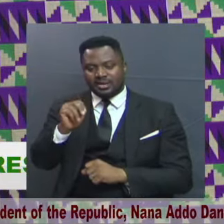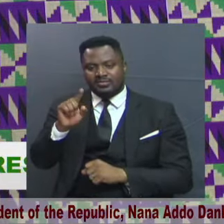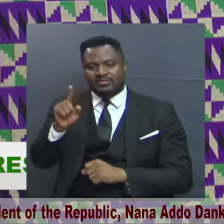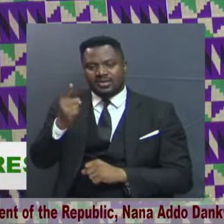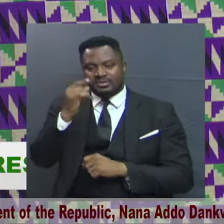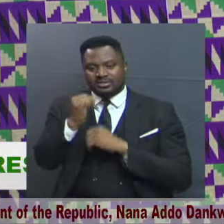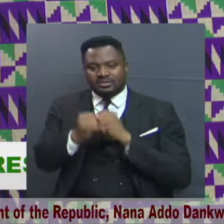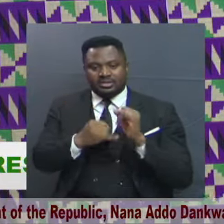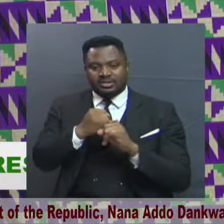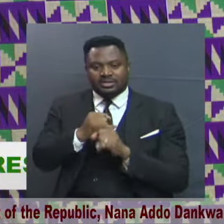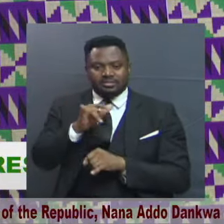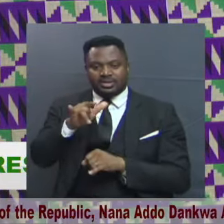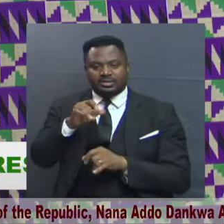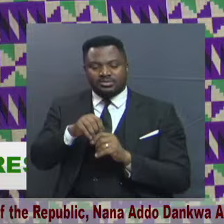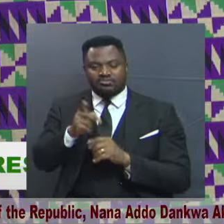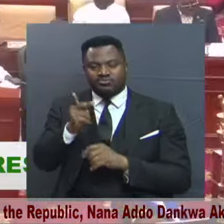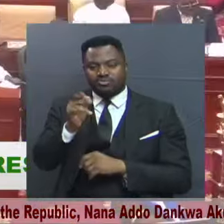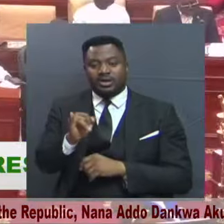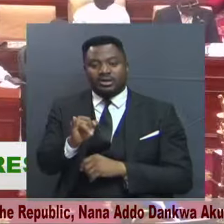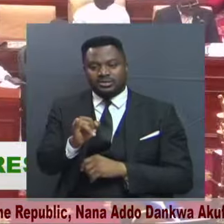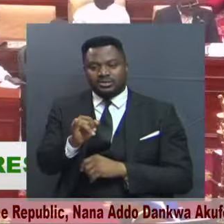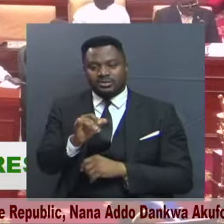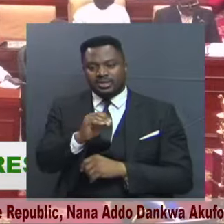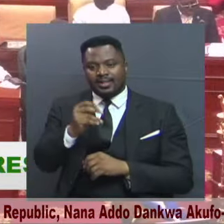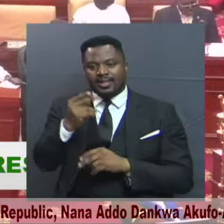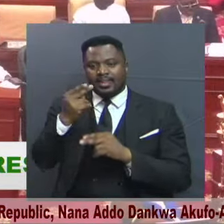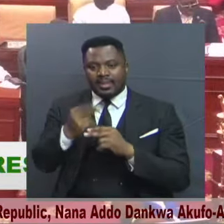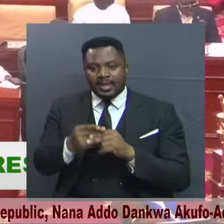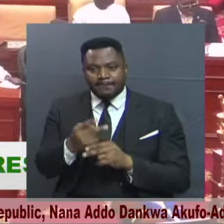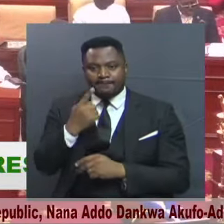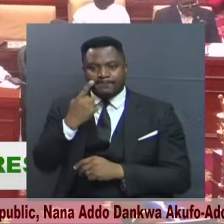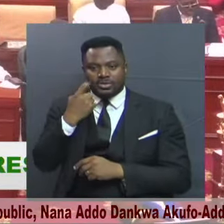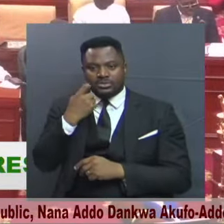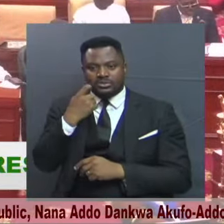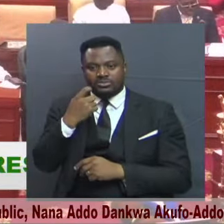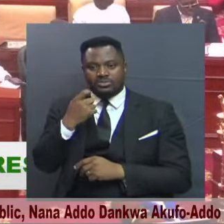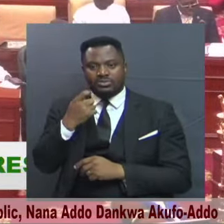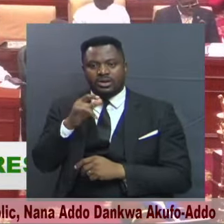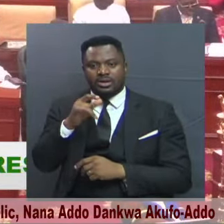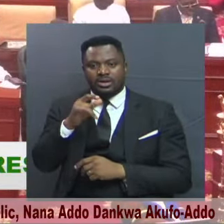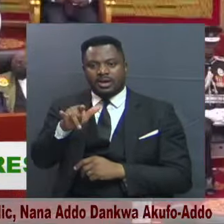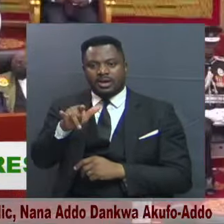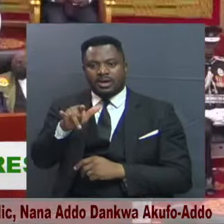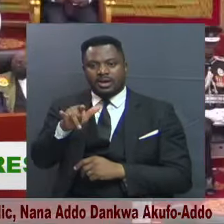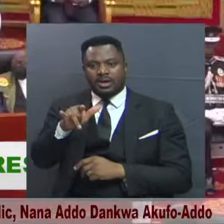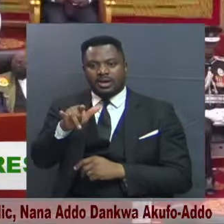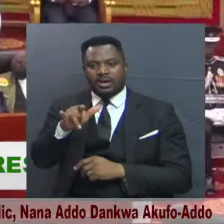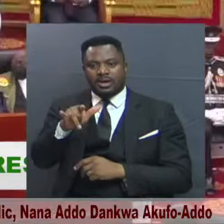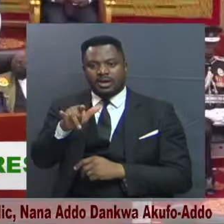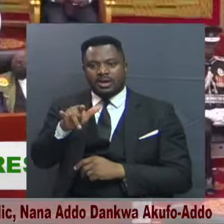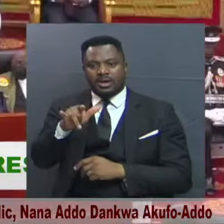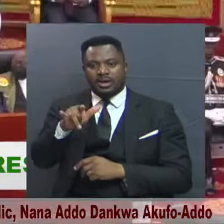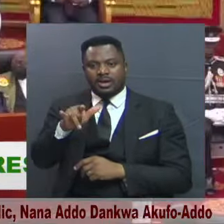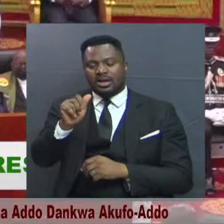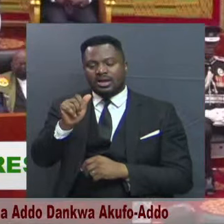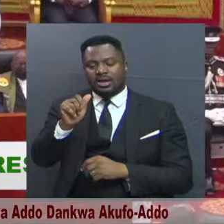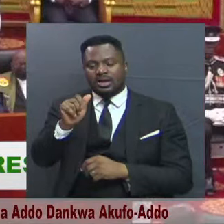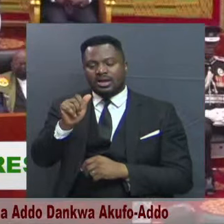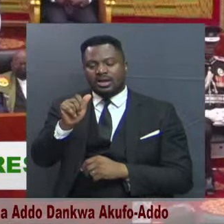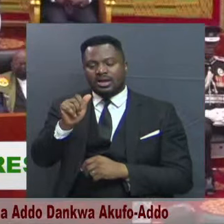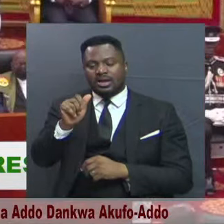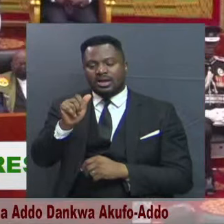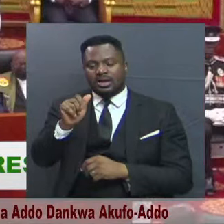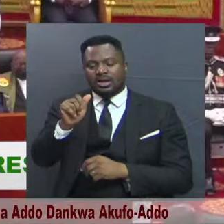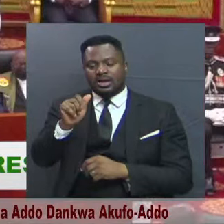International Airport in Kumasi and naming the recently commissioned airport in tamale the yakobo Tali